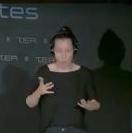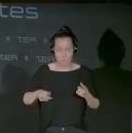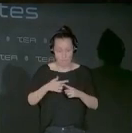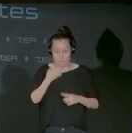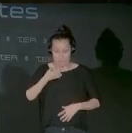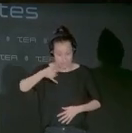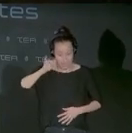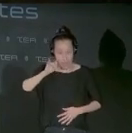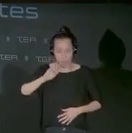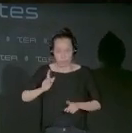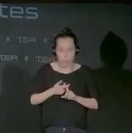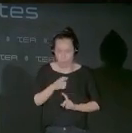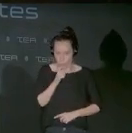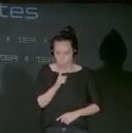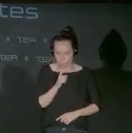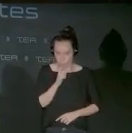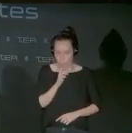Mm-hmm.